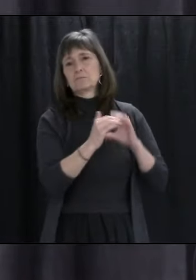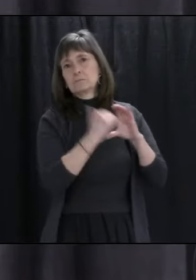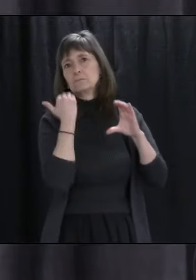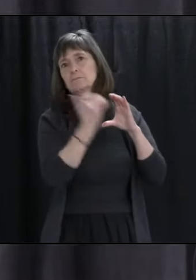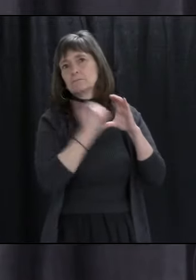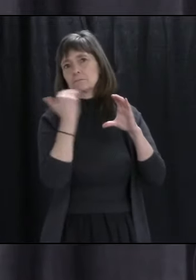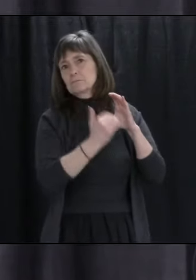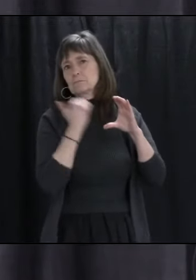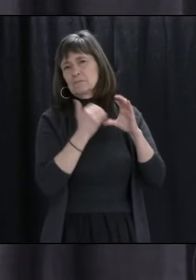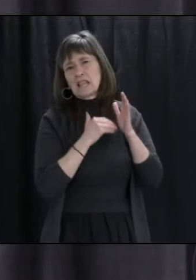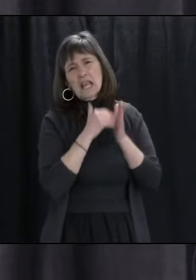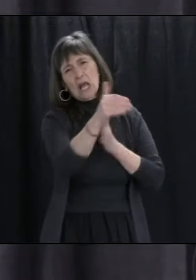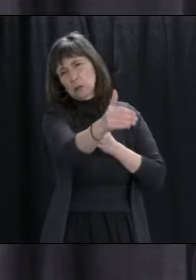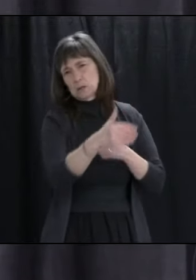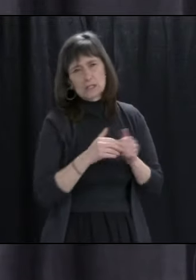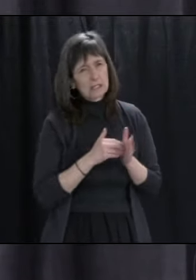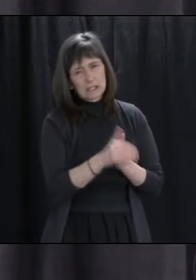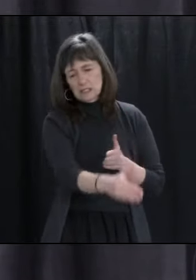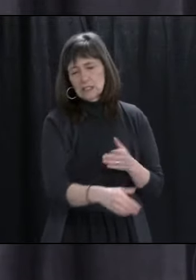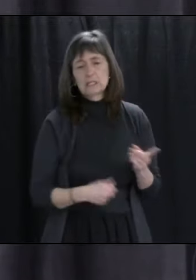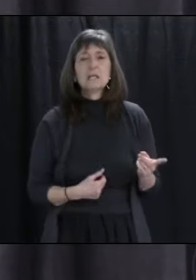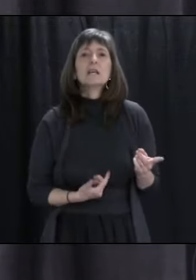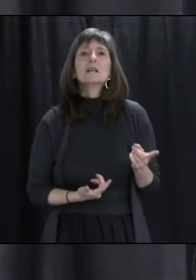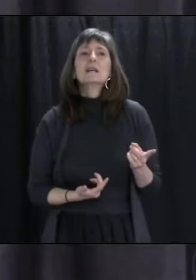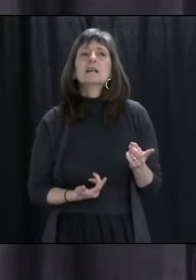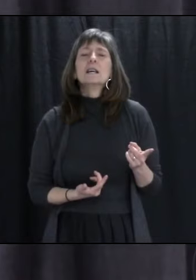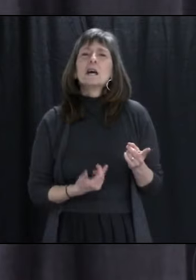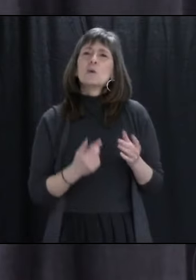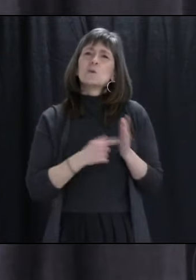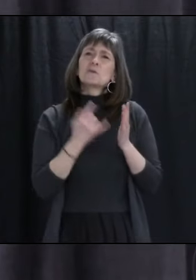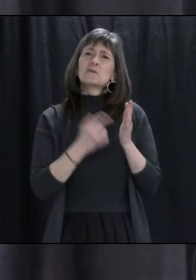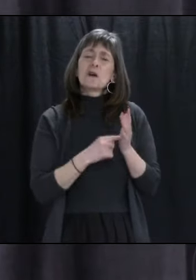get an email that will make us pause for thought.